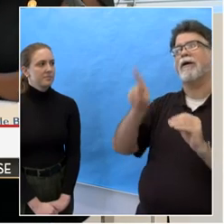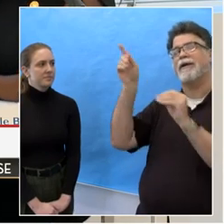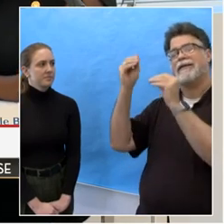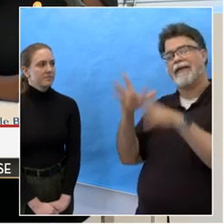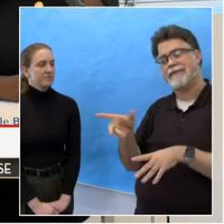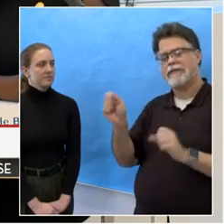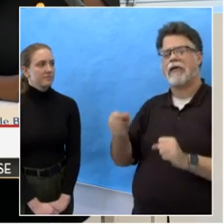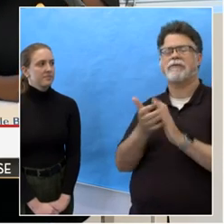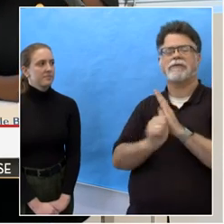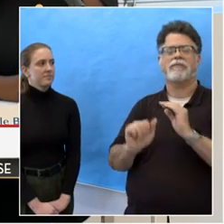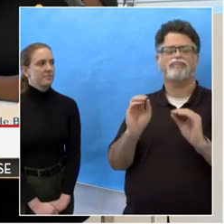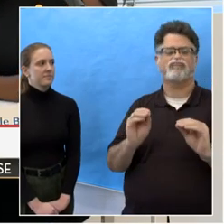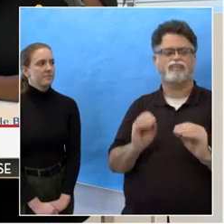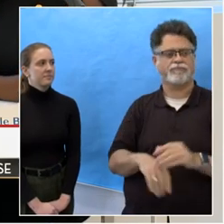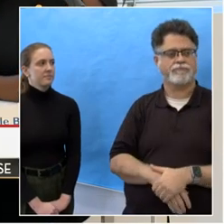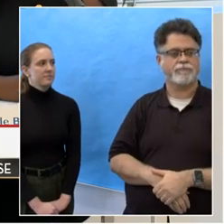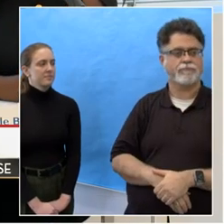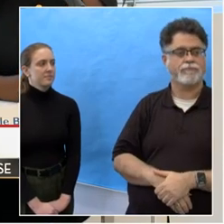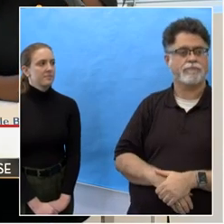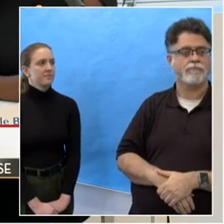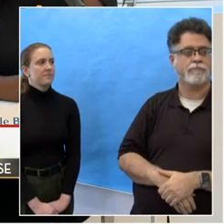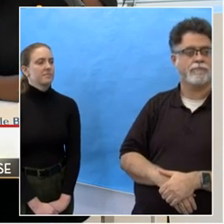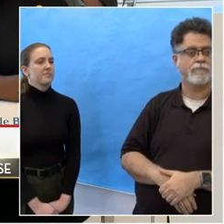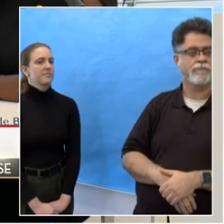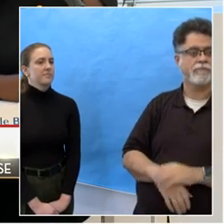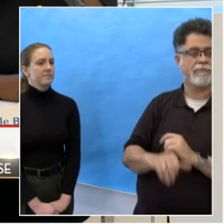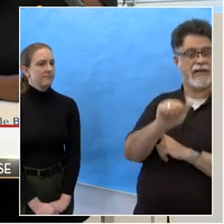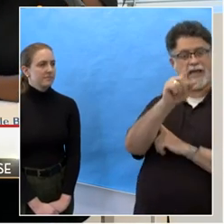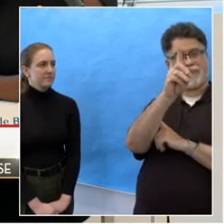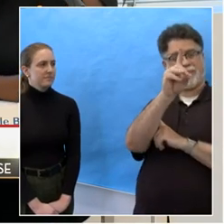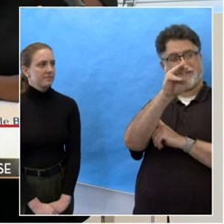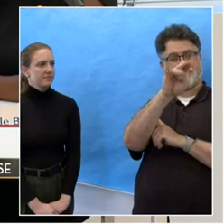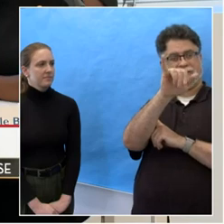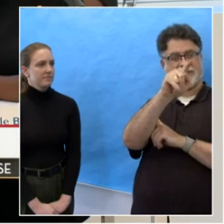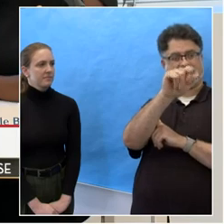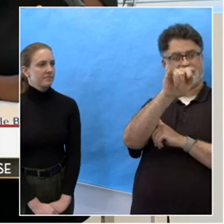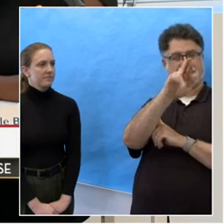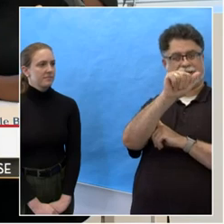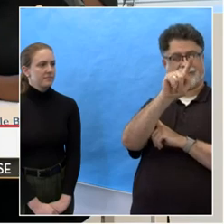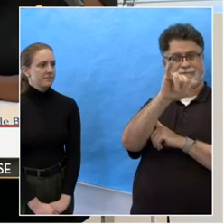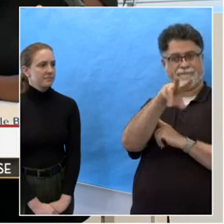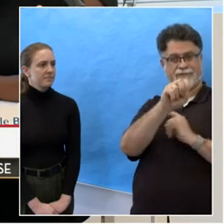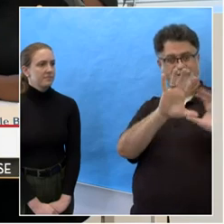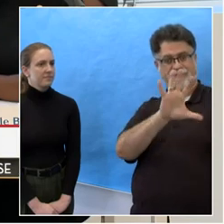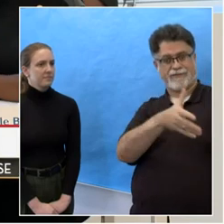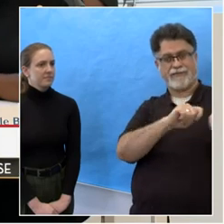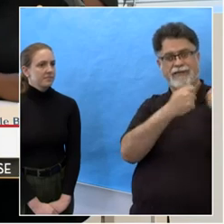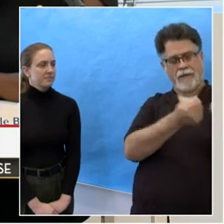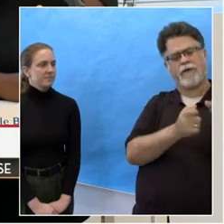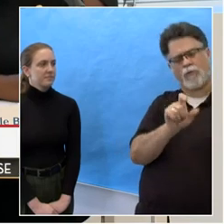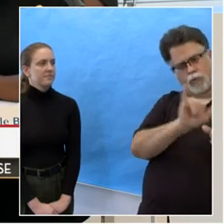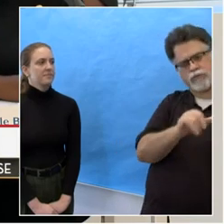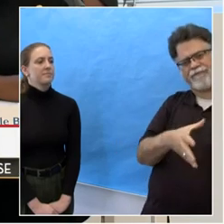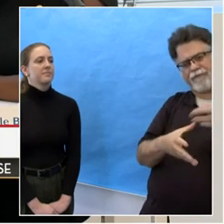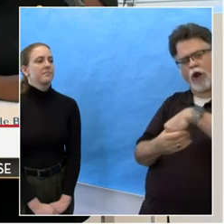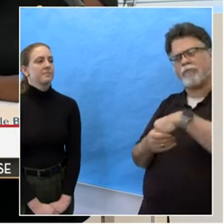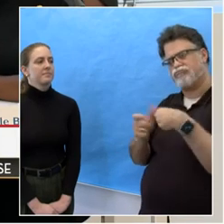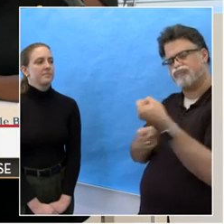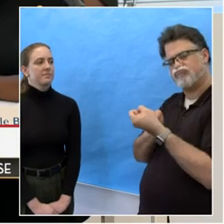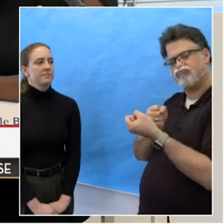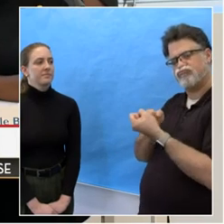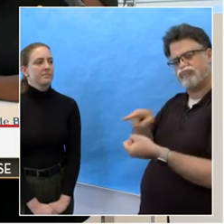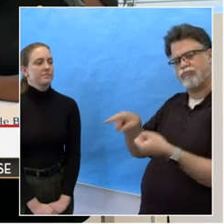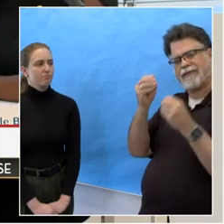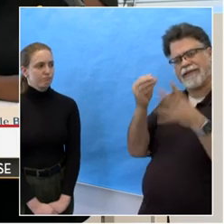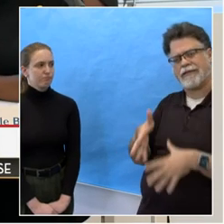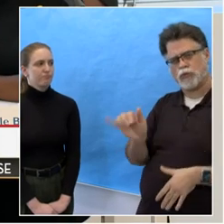It doesn't work if they don't have the aligned curriculum to use. It doesn't work if we don't have the aligned